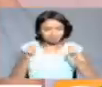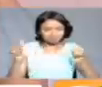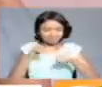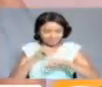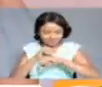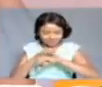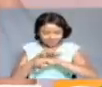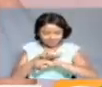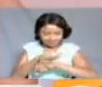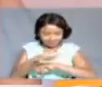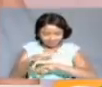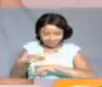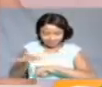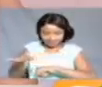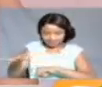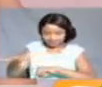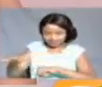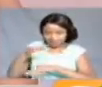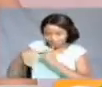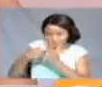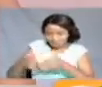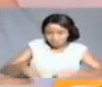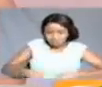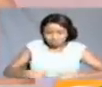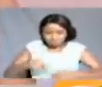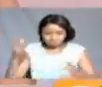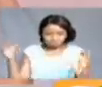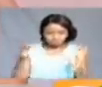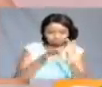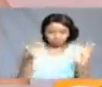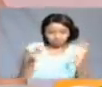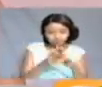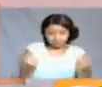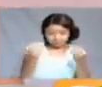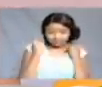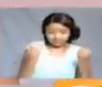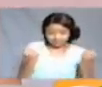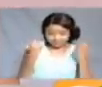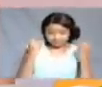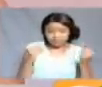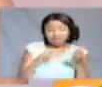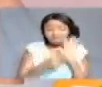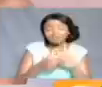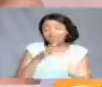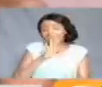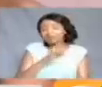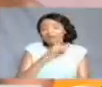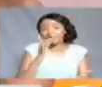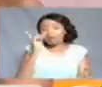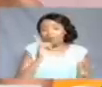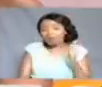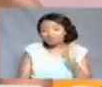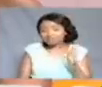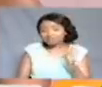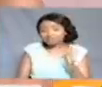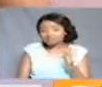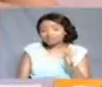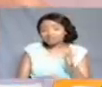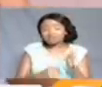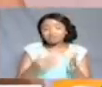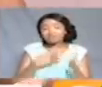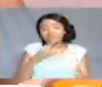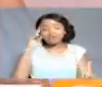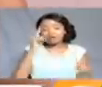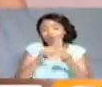that kind of sphere of young people and fitness, that's different. Your journey is fitness and you're influential under that. But if you're just